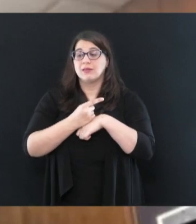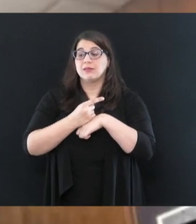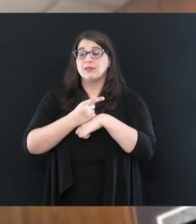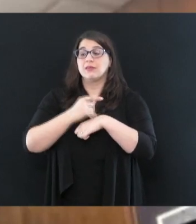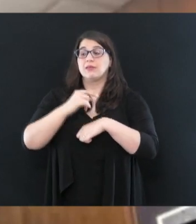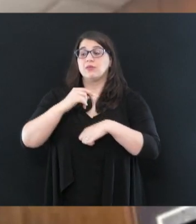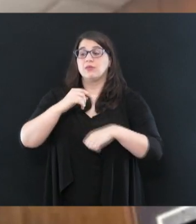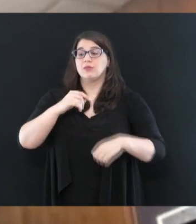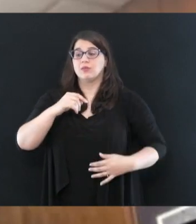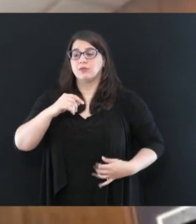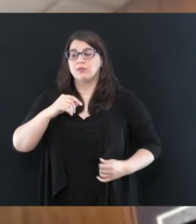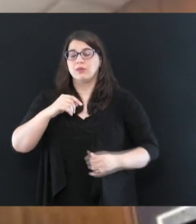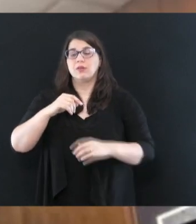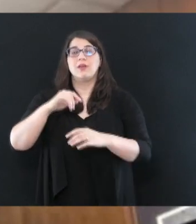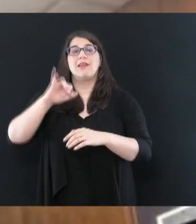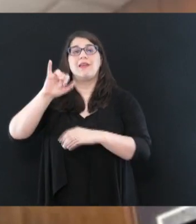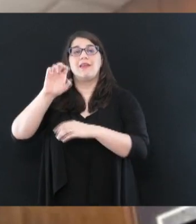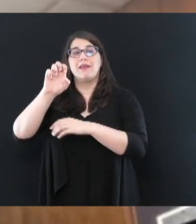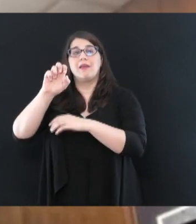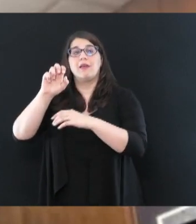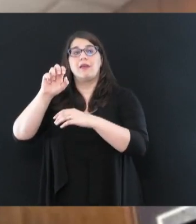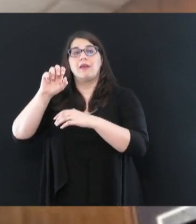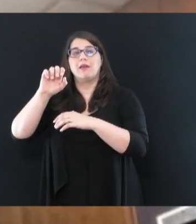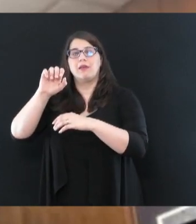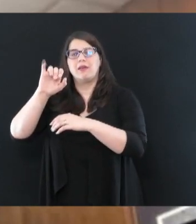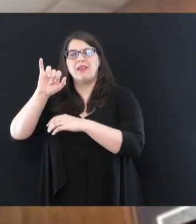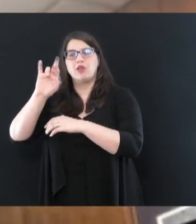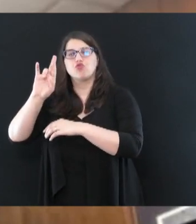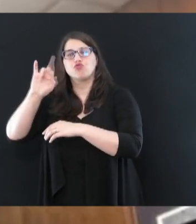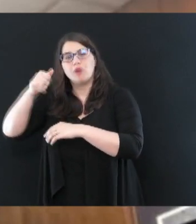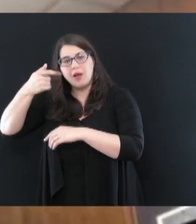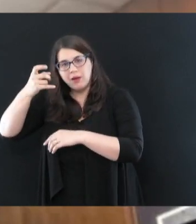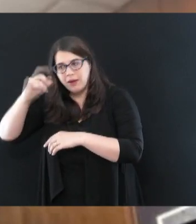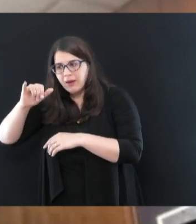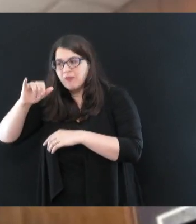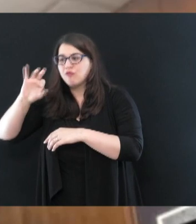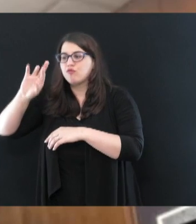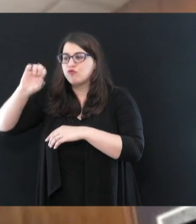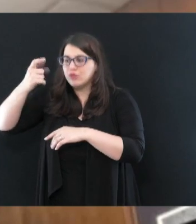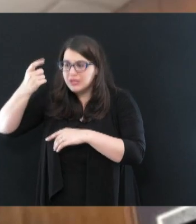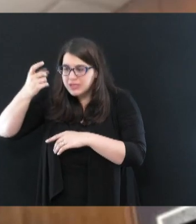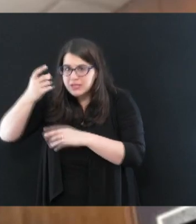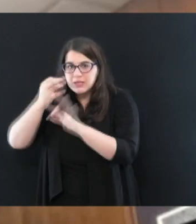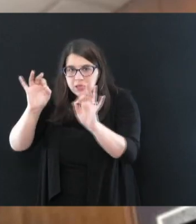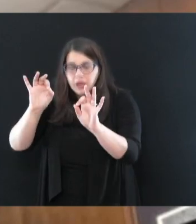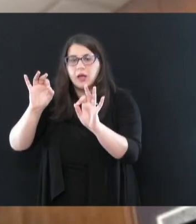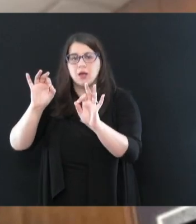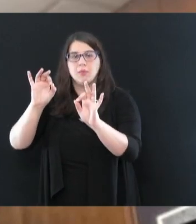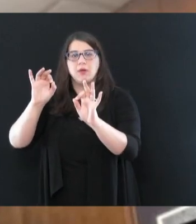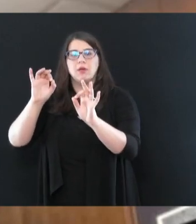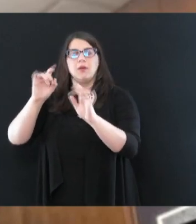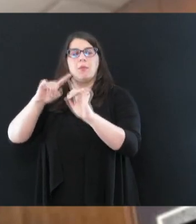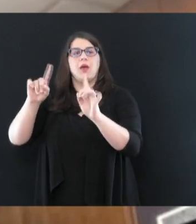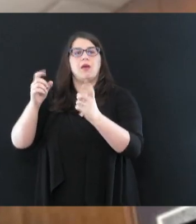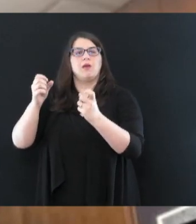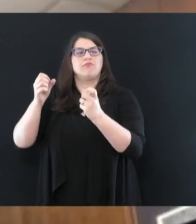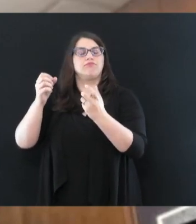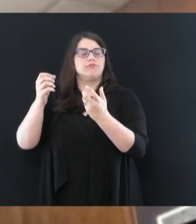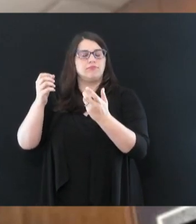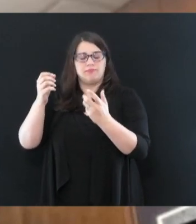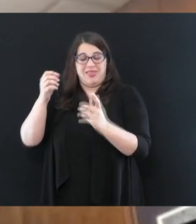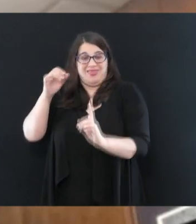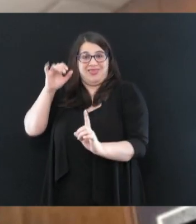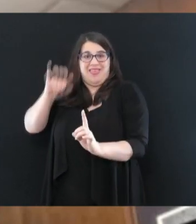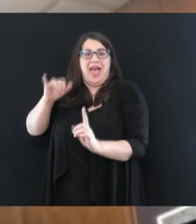role that West Virginia plays, and one of the first Special Forces units in Afghanistan after the